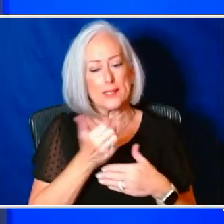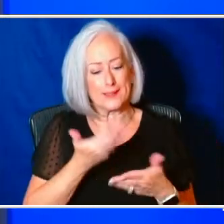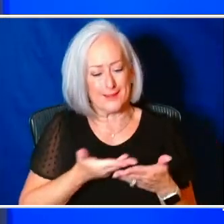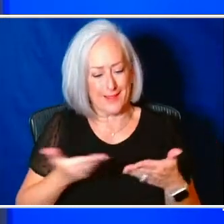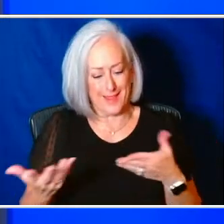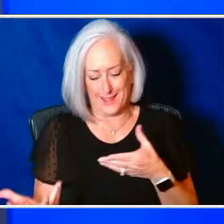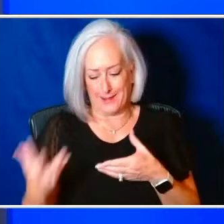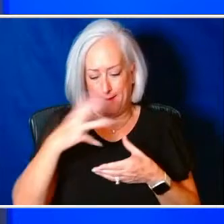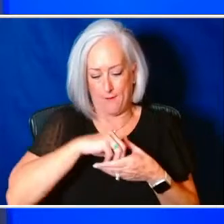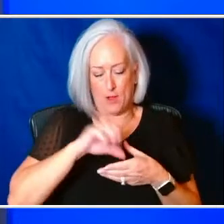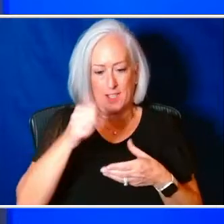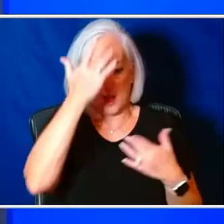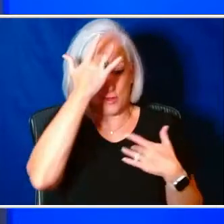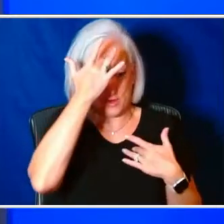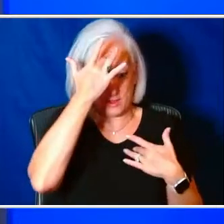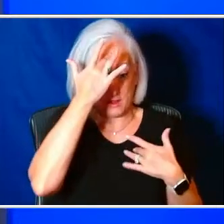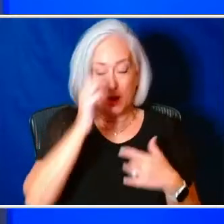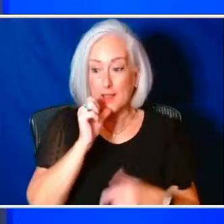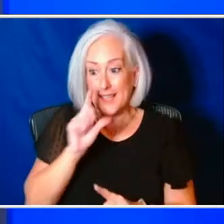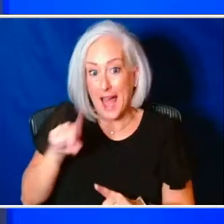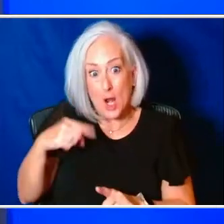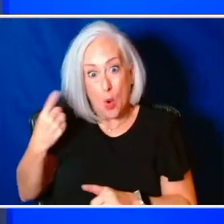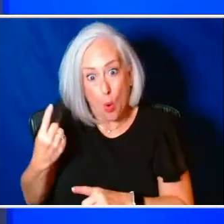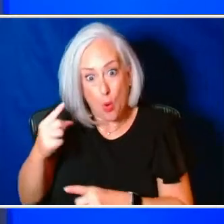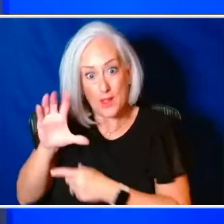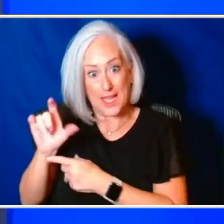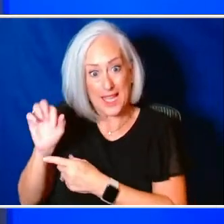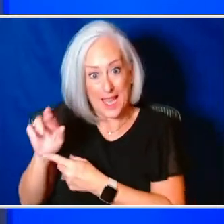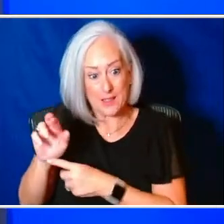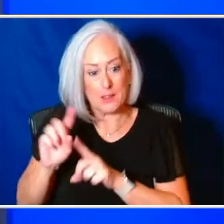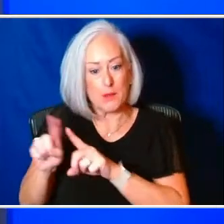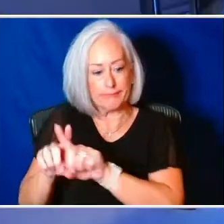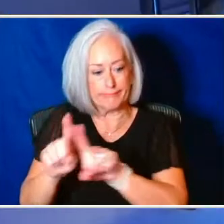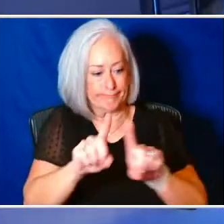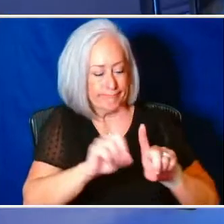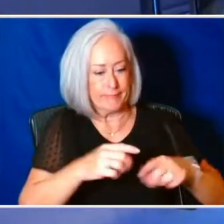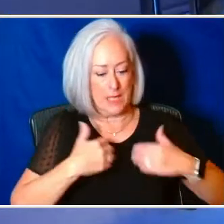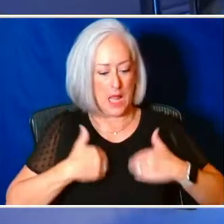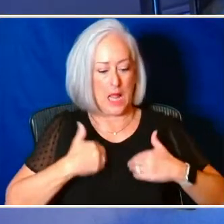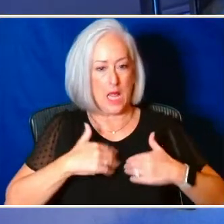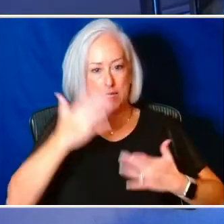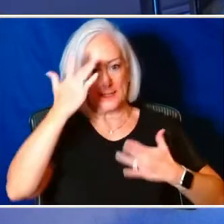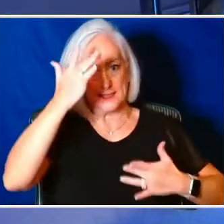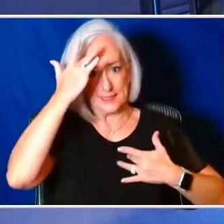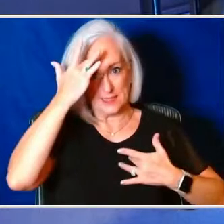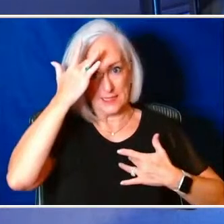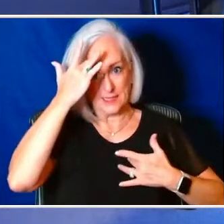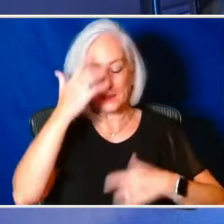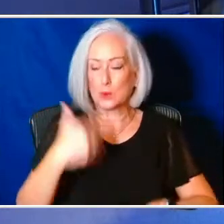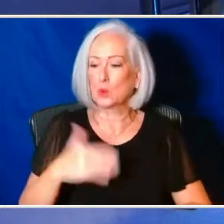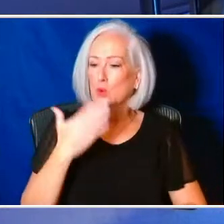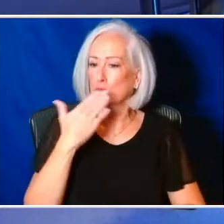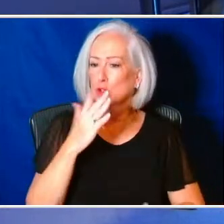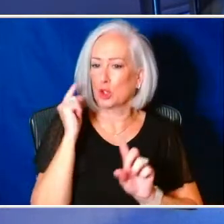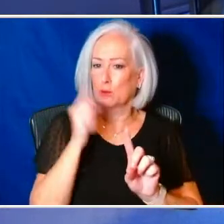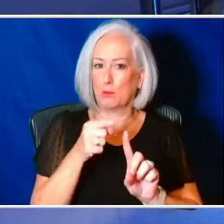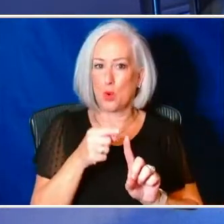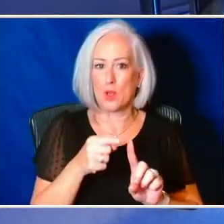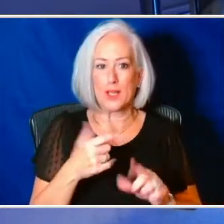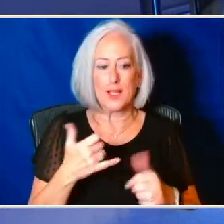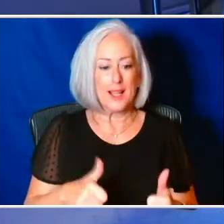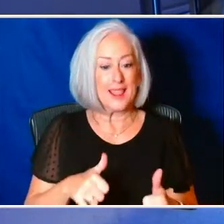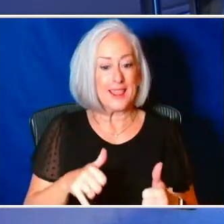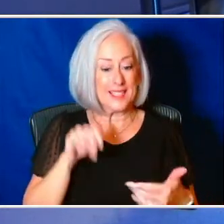cancer, but I think probably a lot of other respiratory diseases. Yeah, I think that's a really important point because this is a really broadly